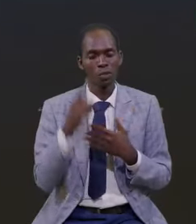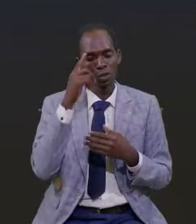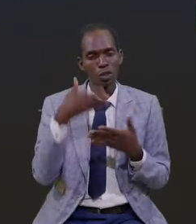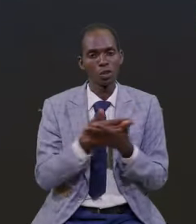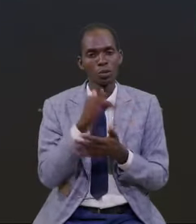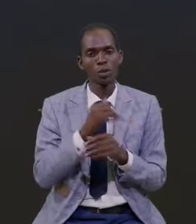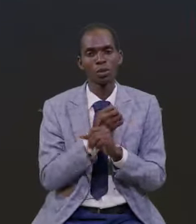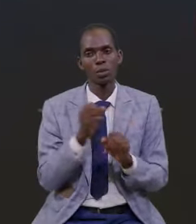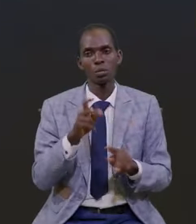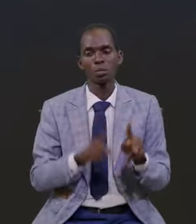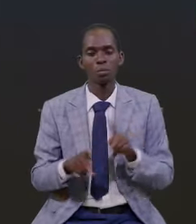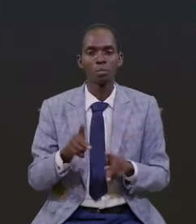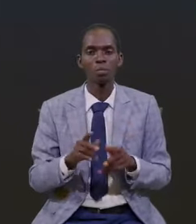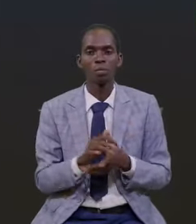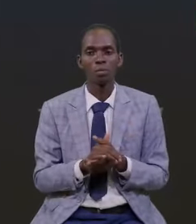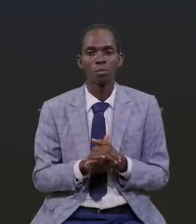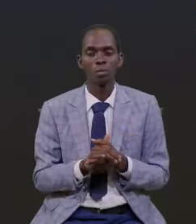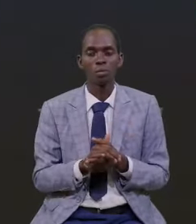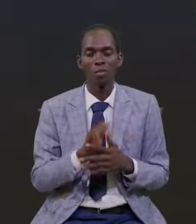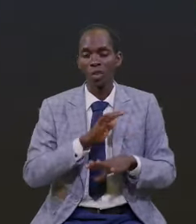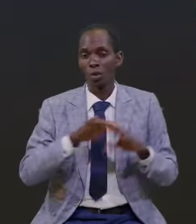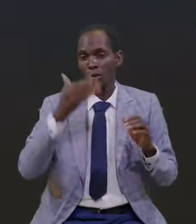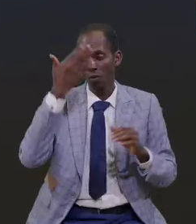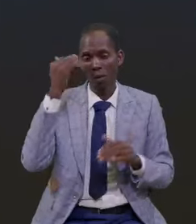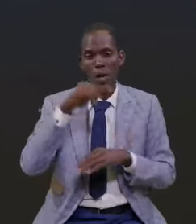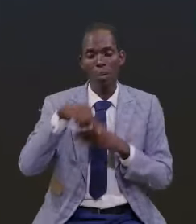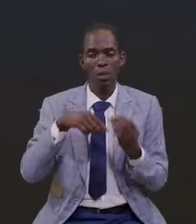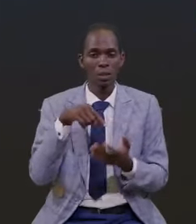Keep appointment with the Lord. Don't forget about it.